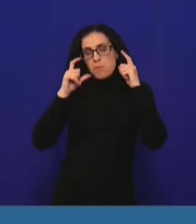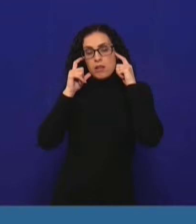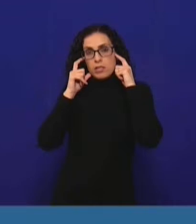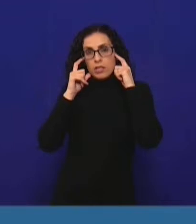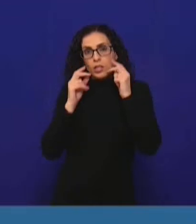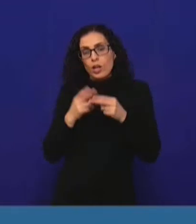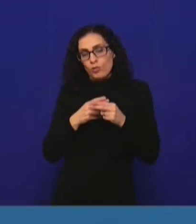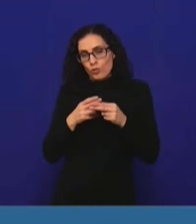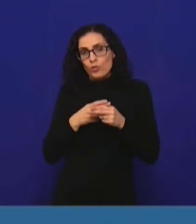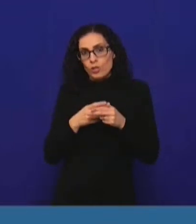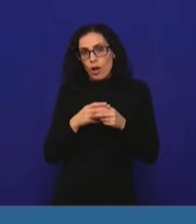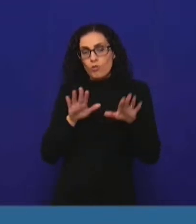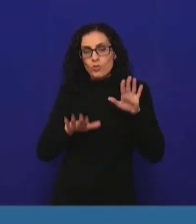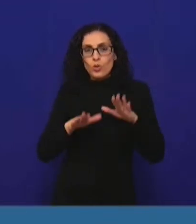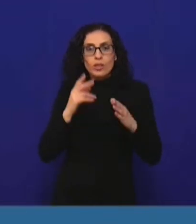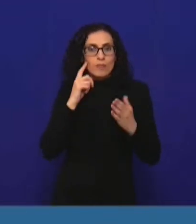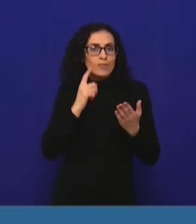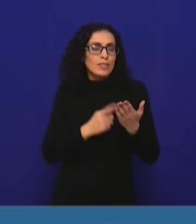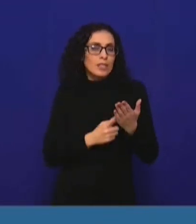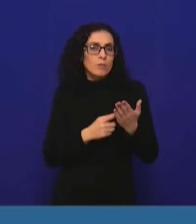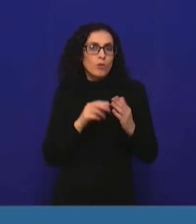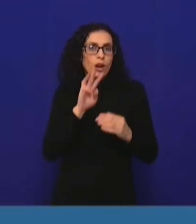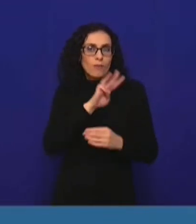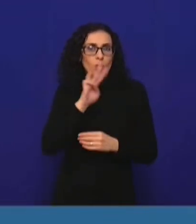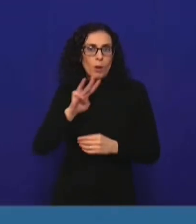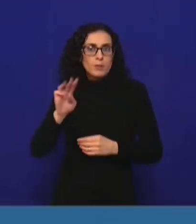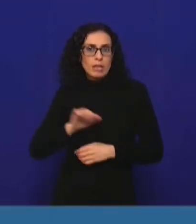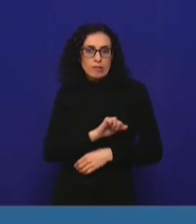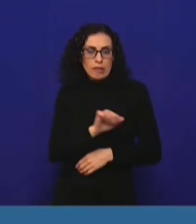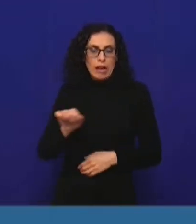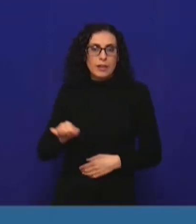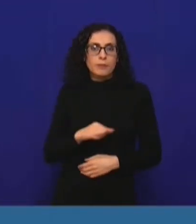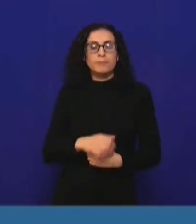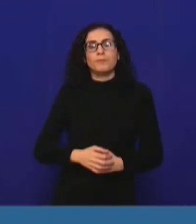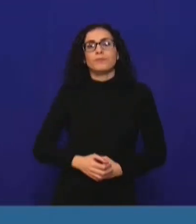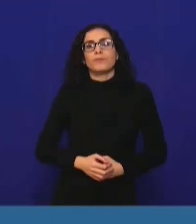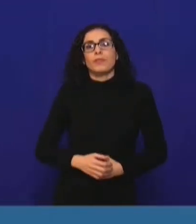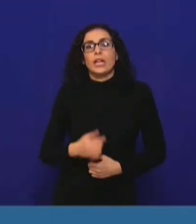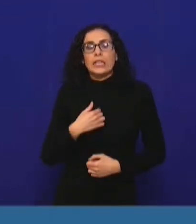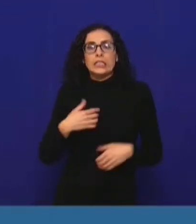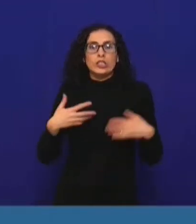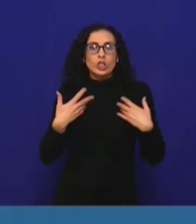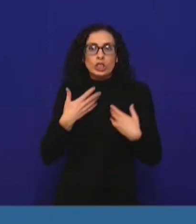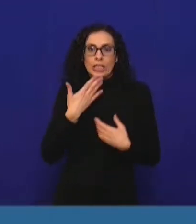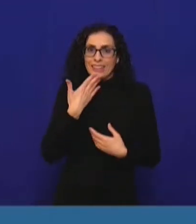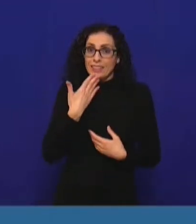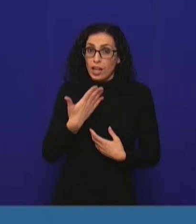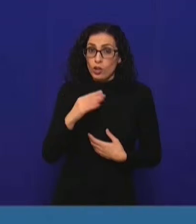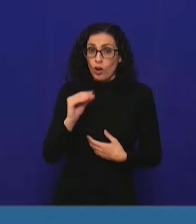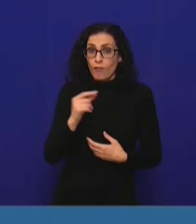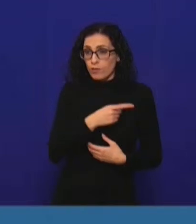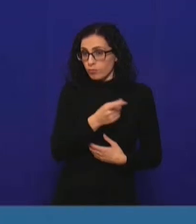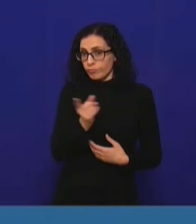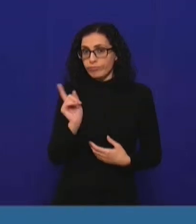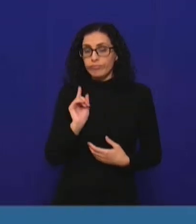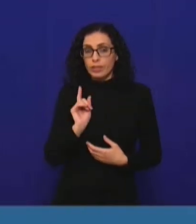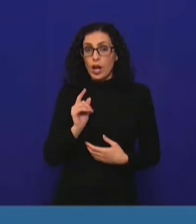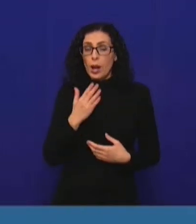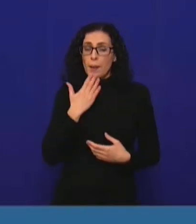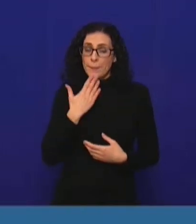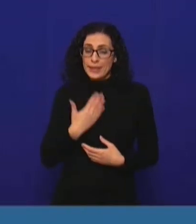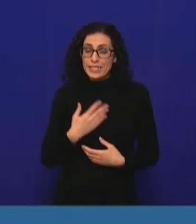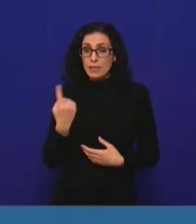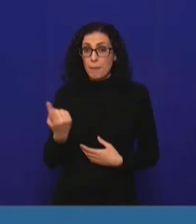il-linji gwida li ssibu wkoll fuq il-website tagħna. Nixtieq nirringrazzjakom, nixtieq nappellalkom lil kull